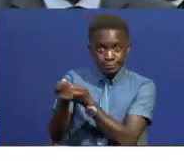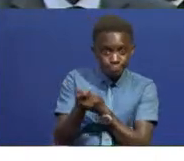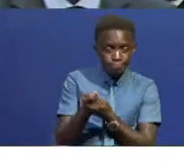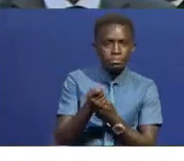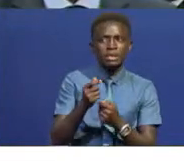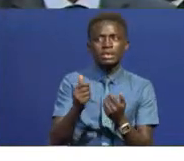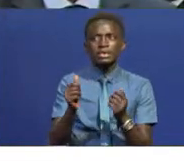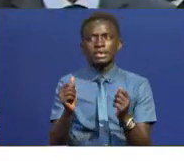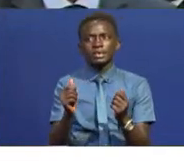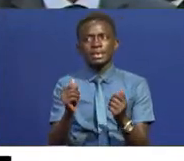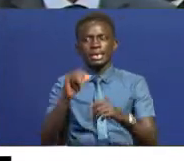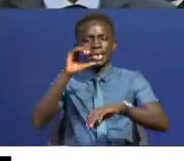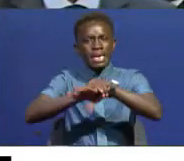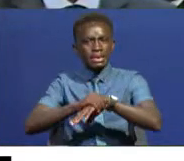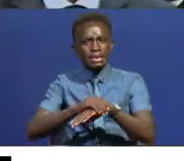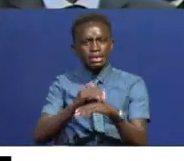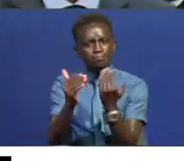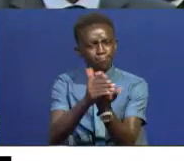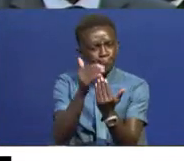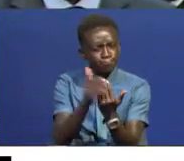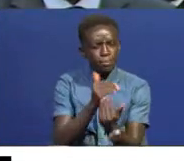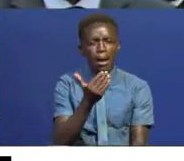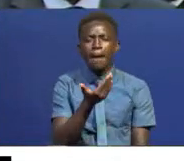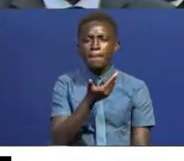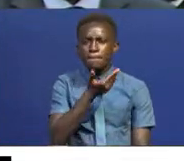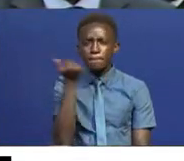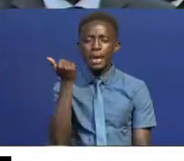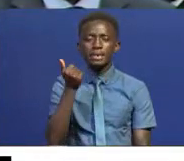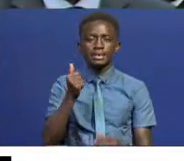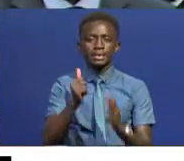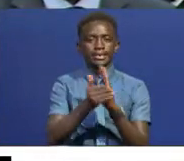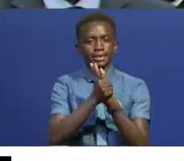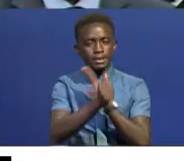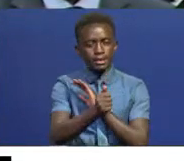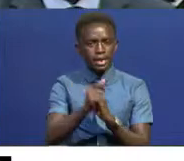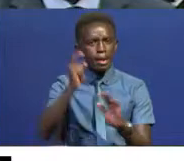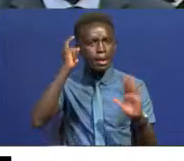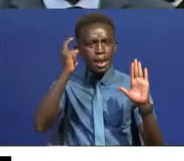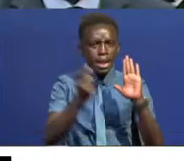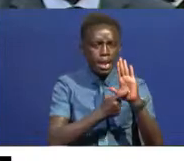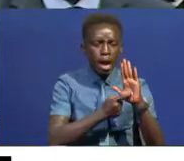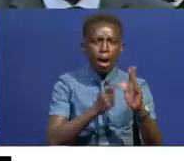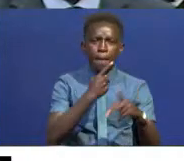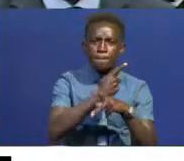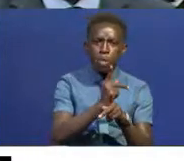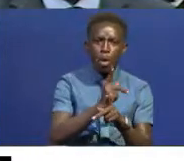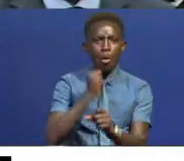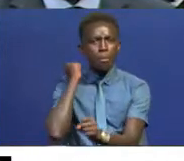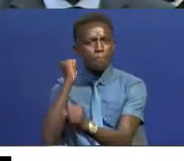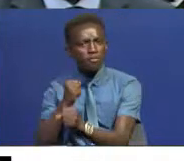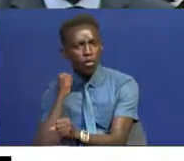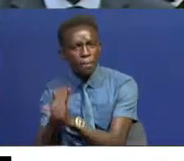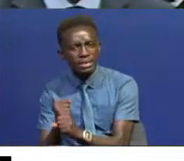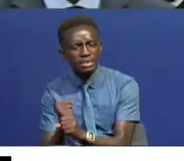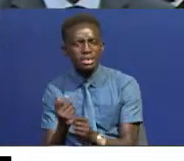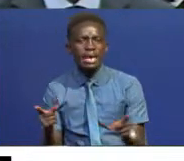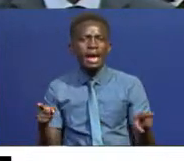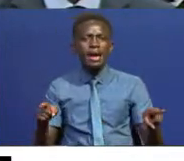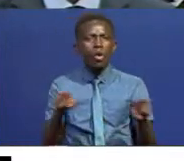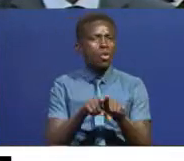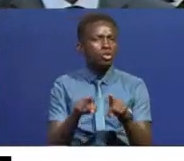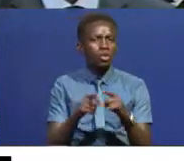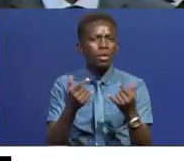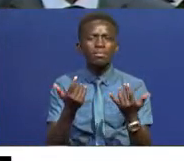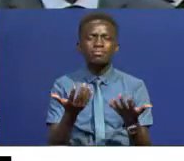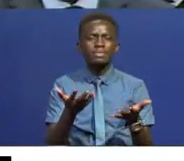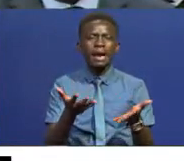best available skills, recognize productivity and performance, as well as transparently